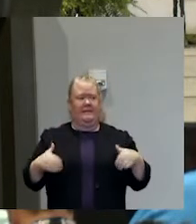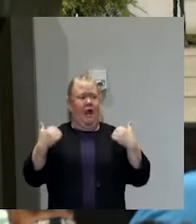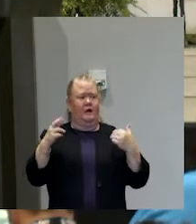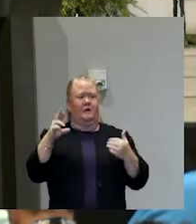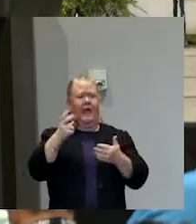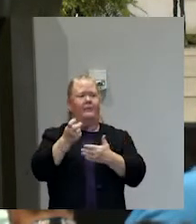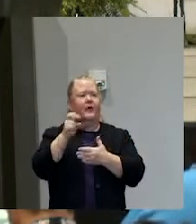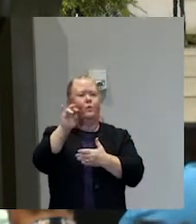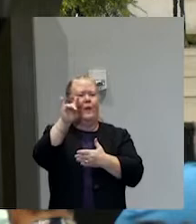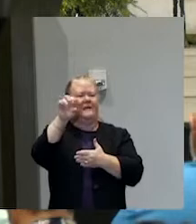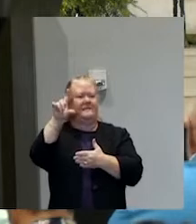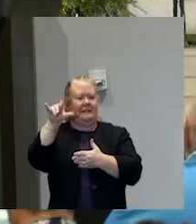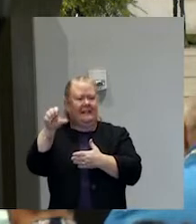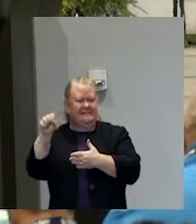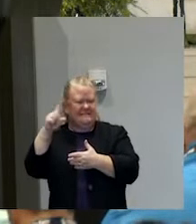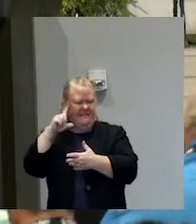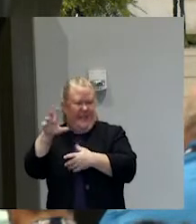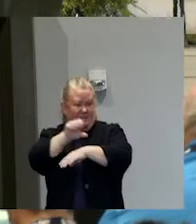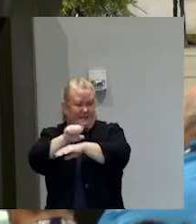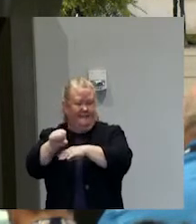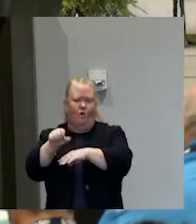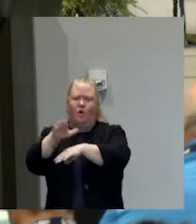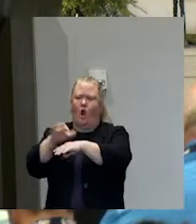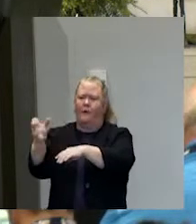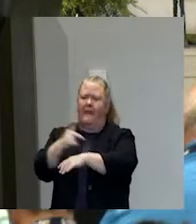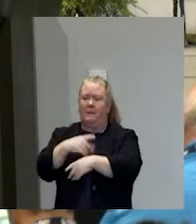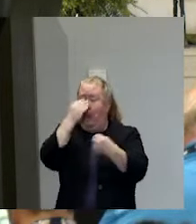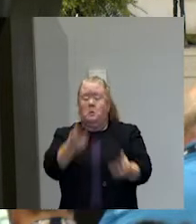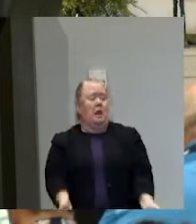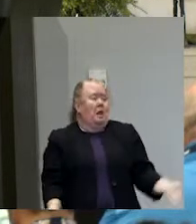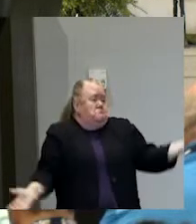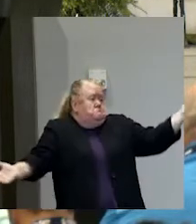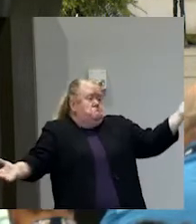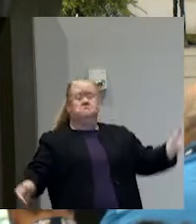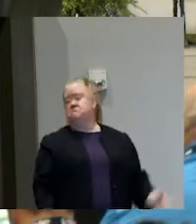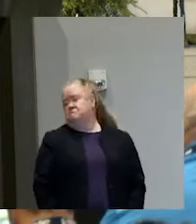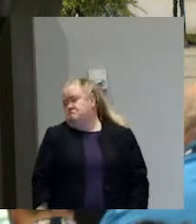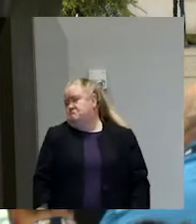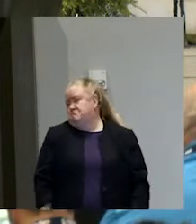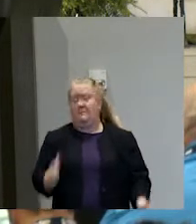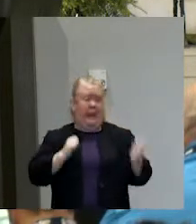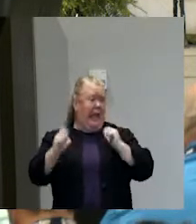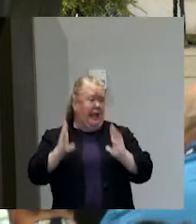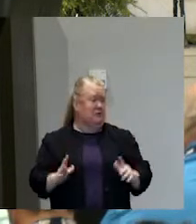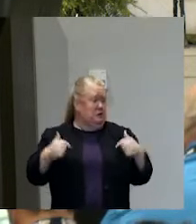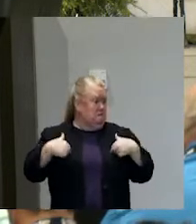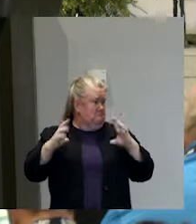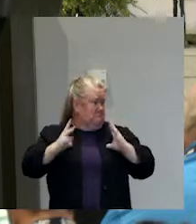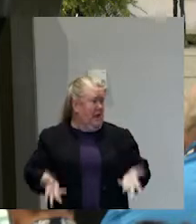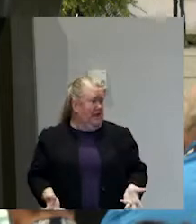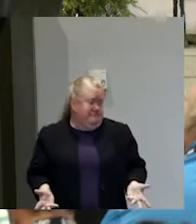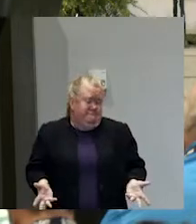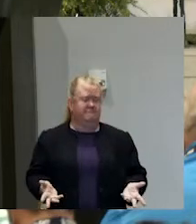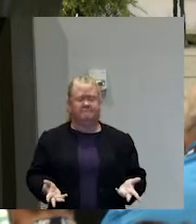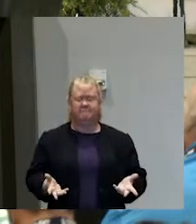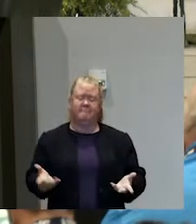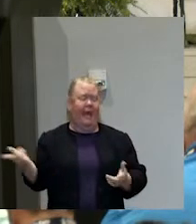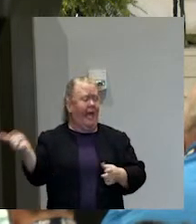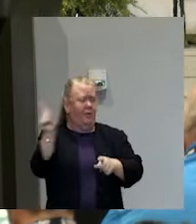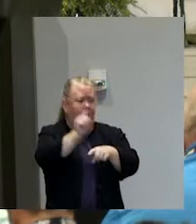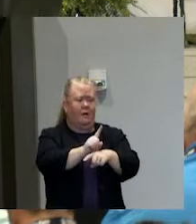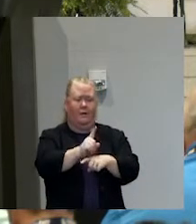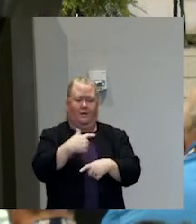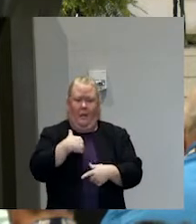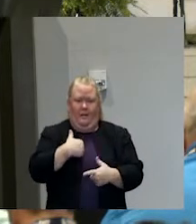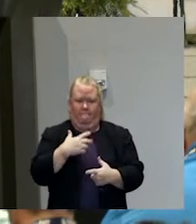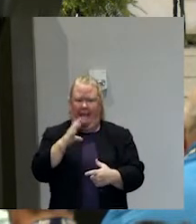got the call for this callback, and I was like, I don't care if I'm gonna be an actor. And you know, when you're autistic, you kind of have no ego.